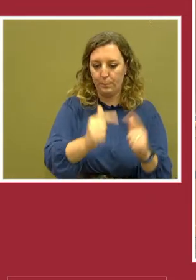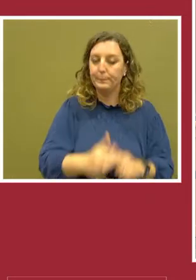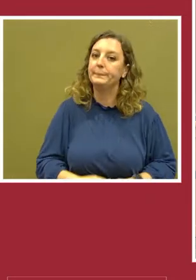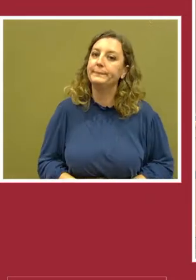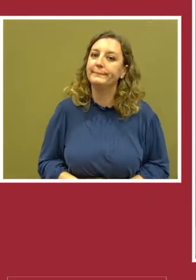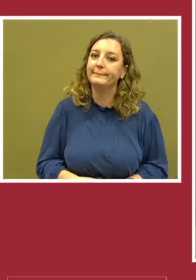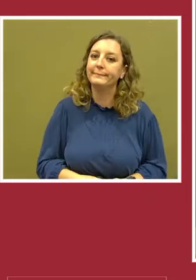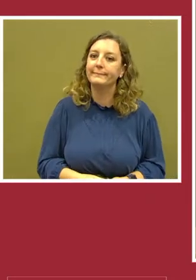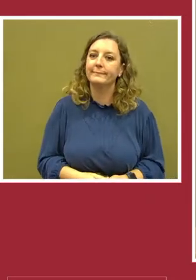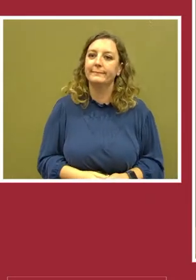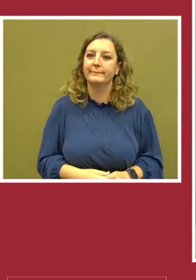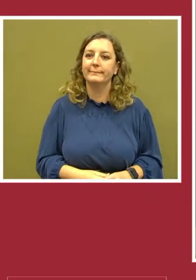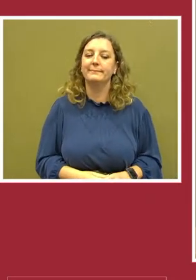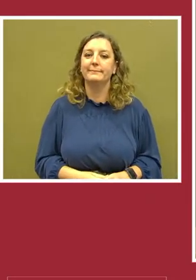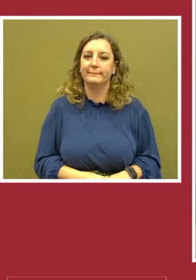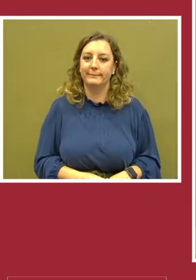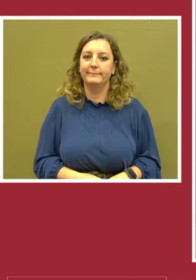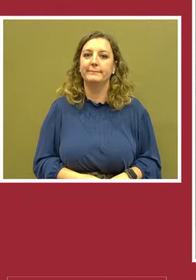unanimously.